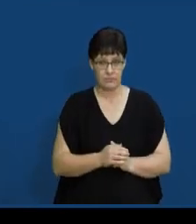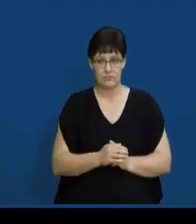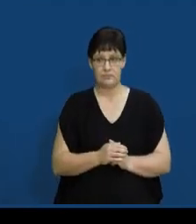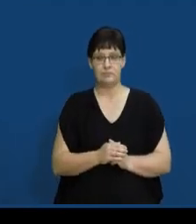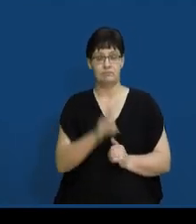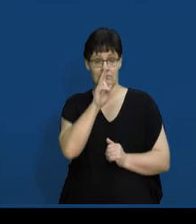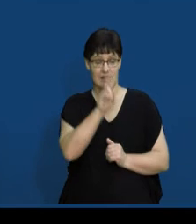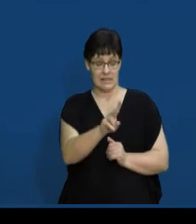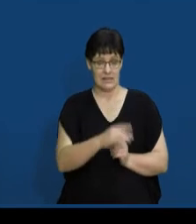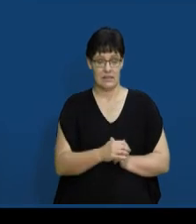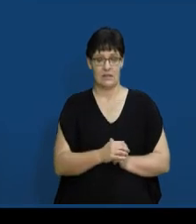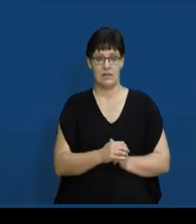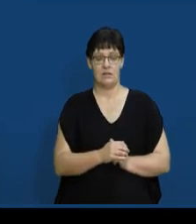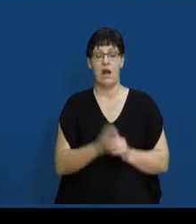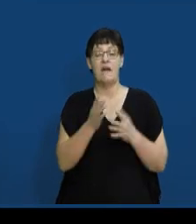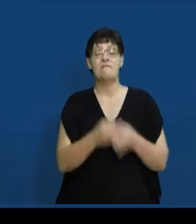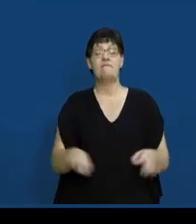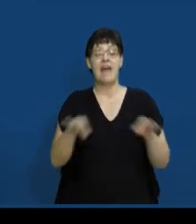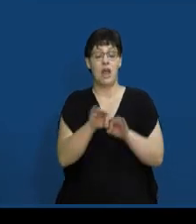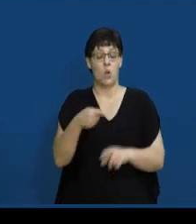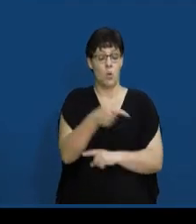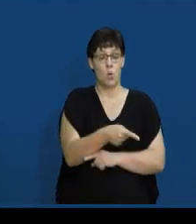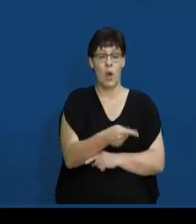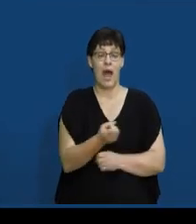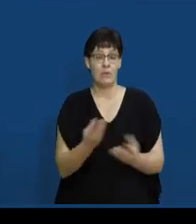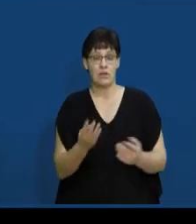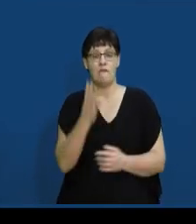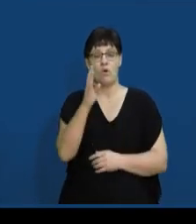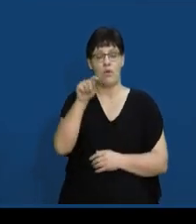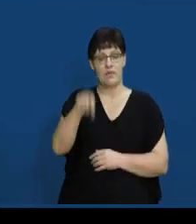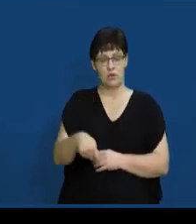right? And the value of those shares is